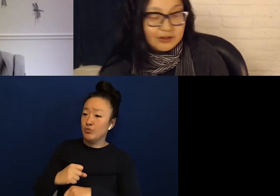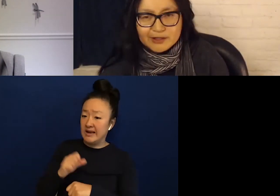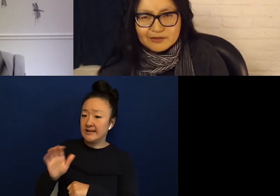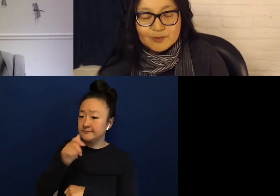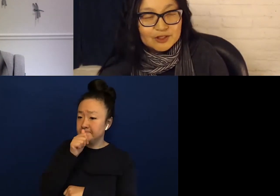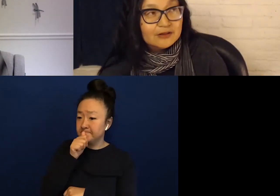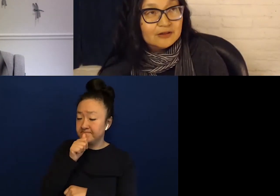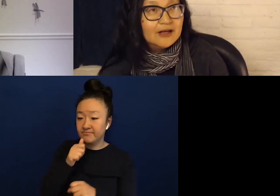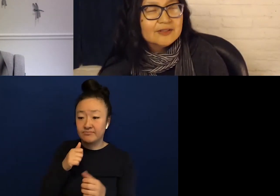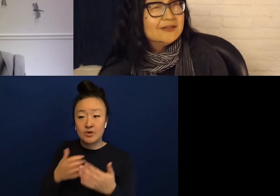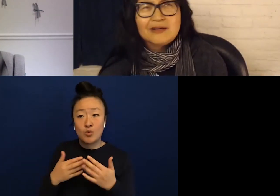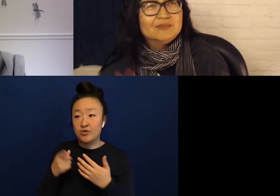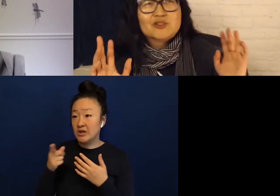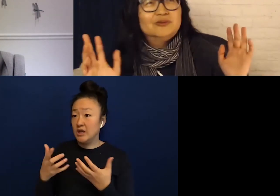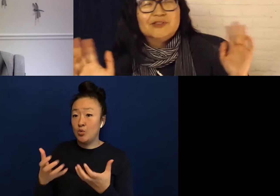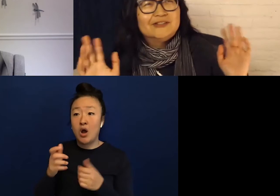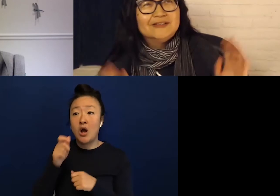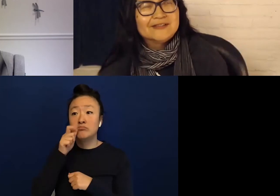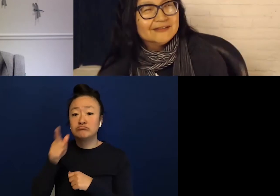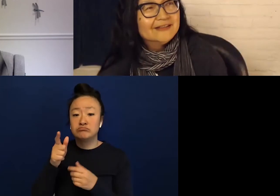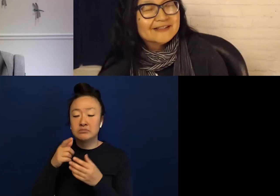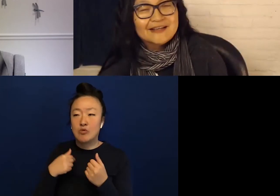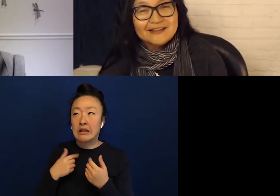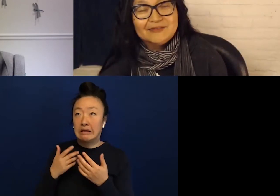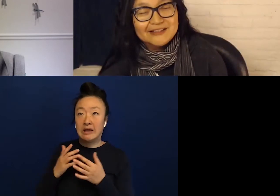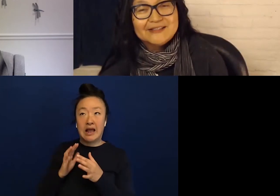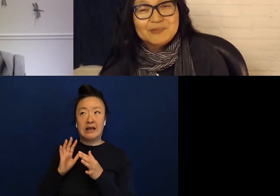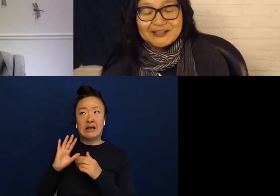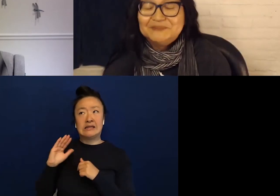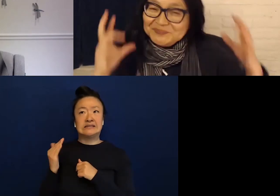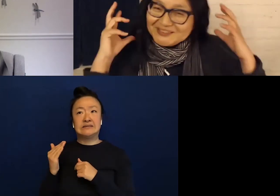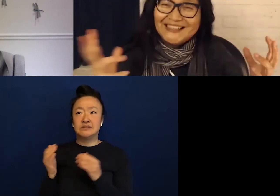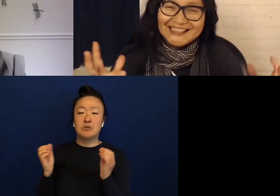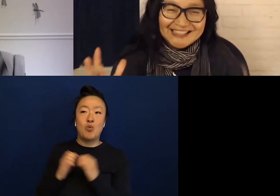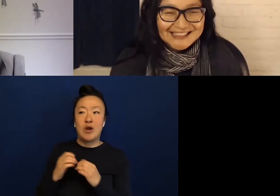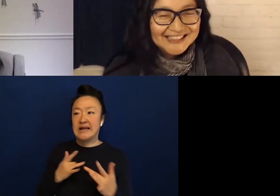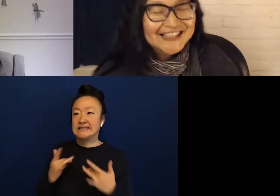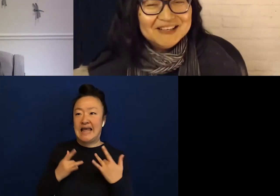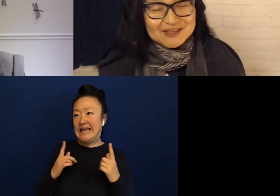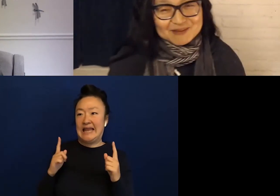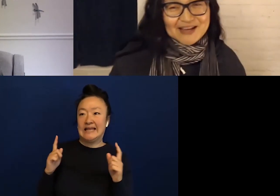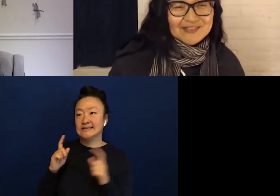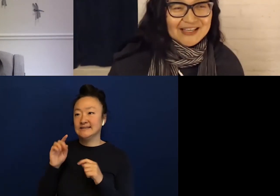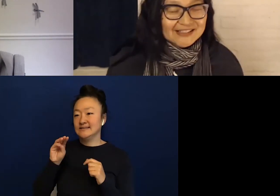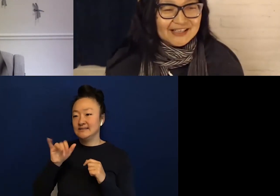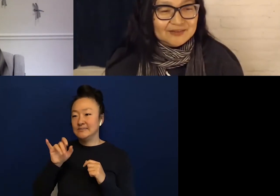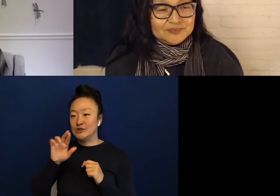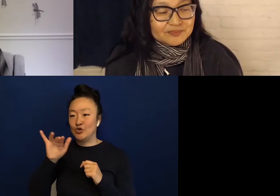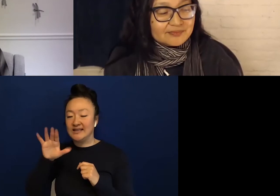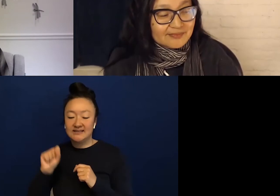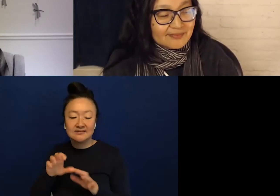Whether he wanted the information out there or not. This is sounding much more mysterious and exciting than it really is. Oh, But it was. It was. but the bottom line